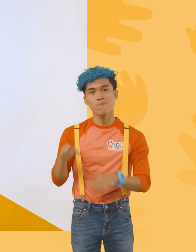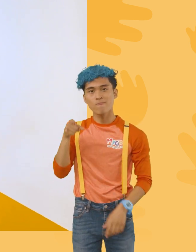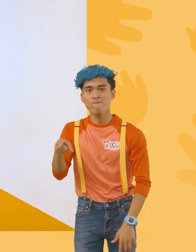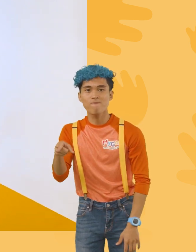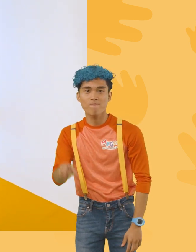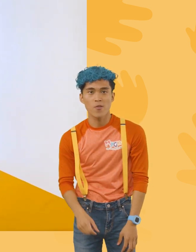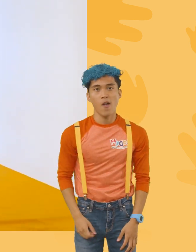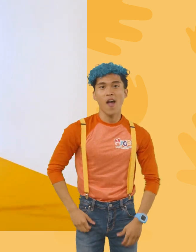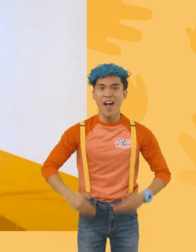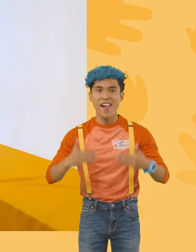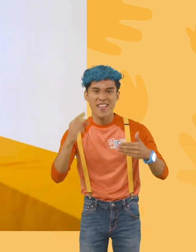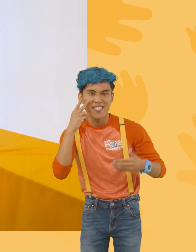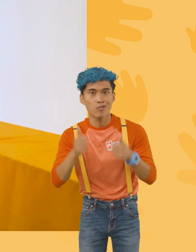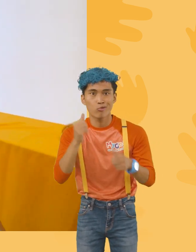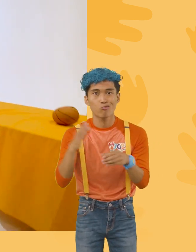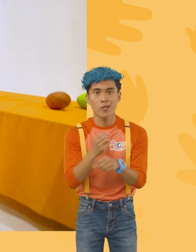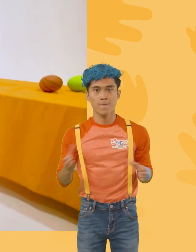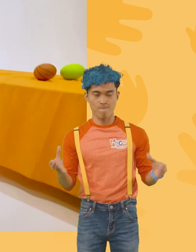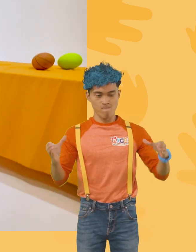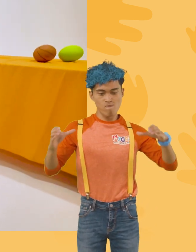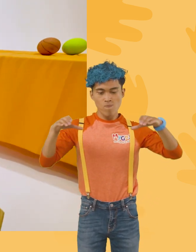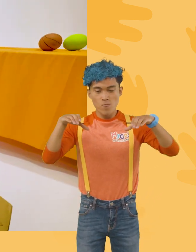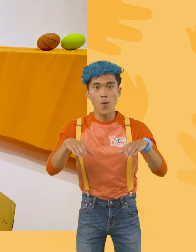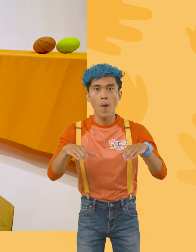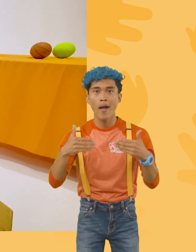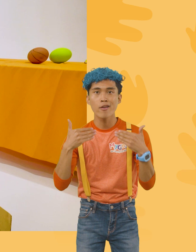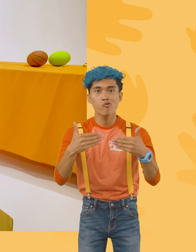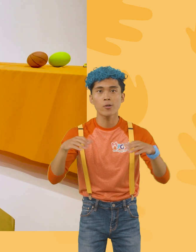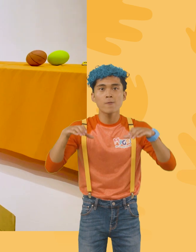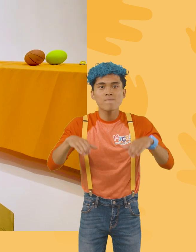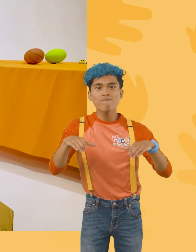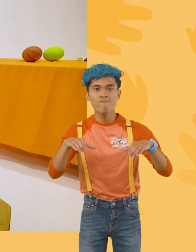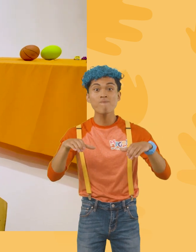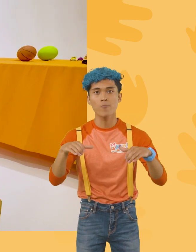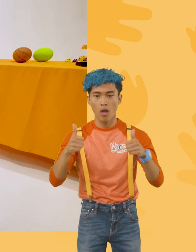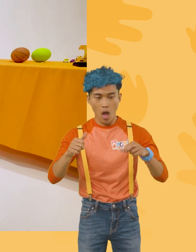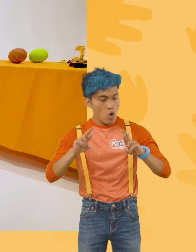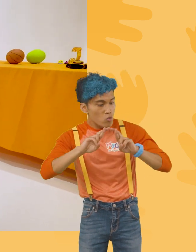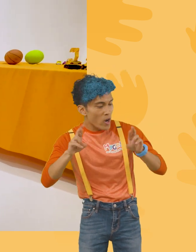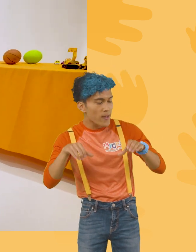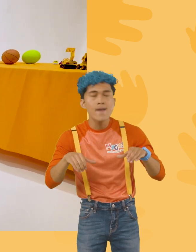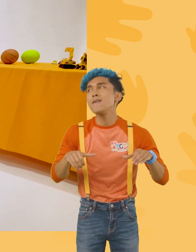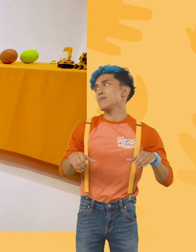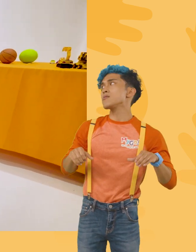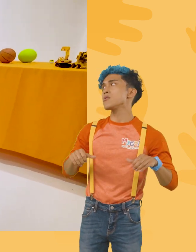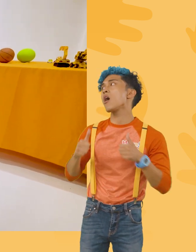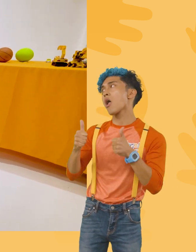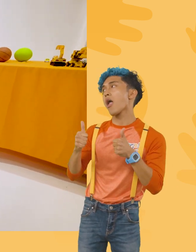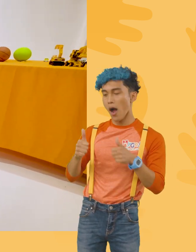champion! Okay, let's see who wins. All right, here we go. Are you ready? I'm